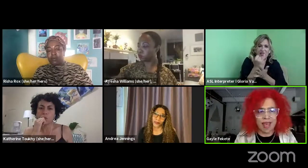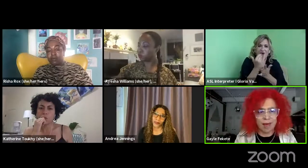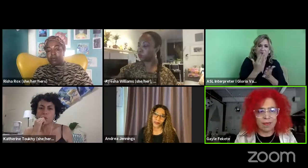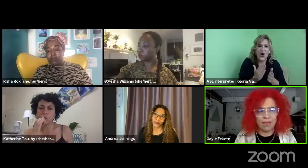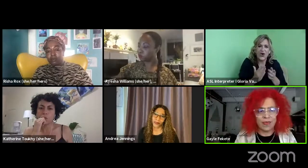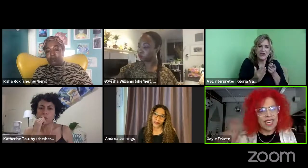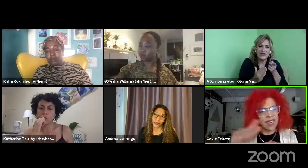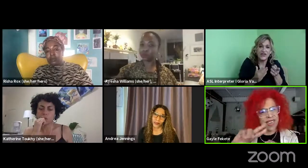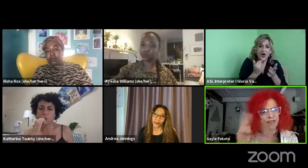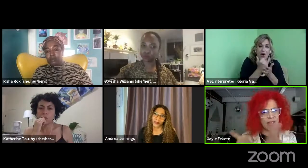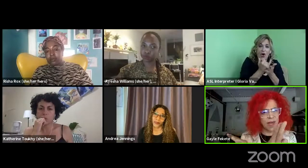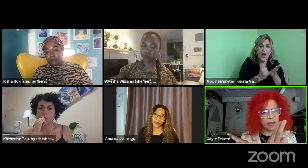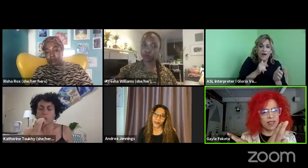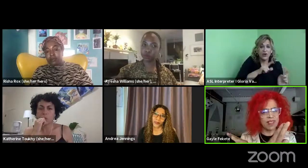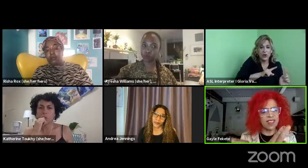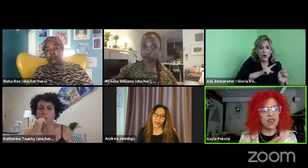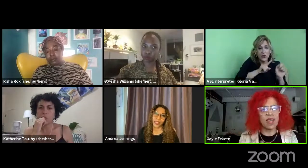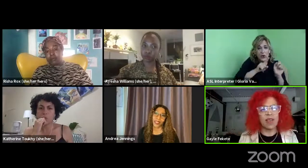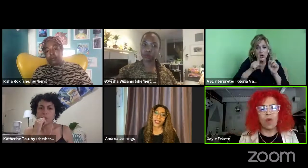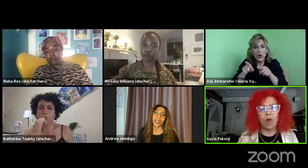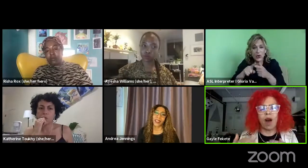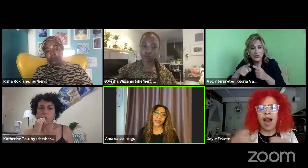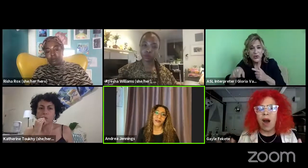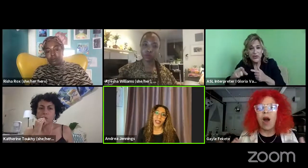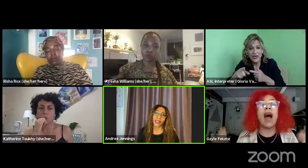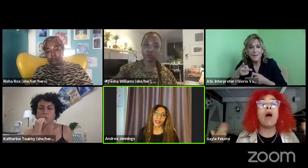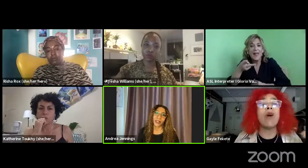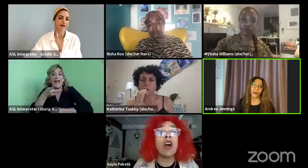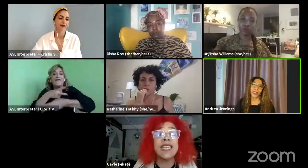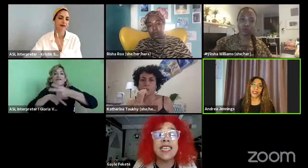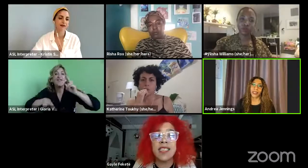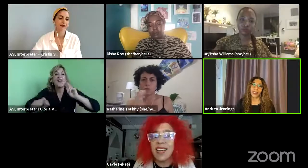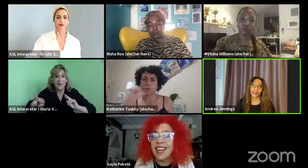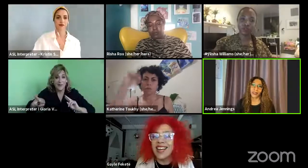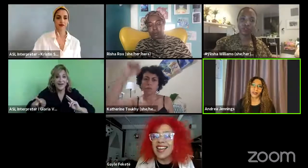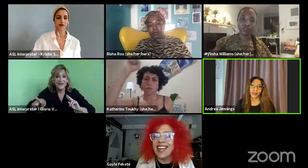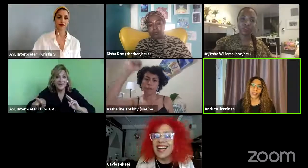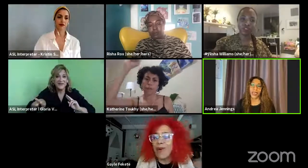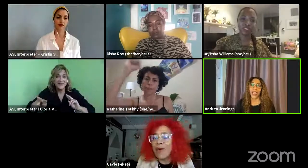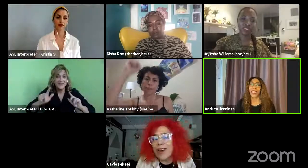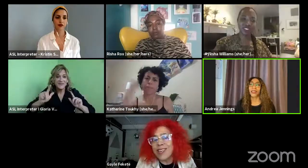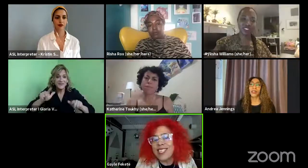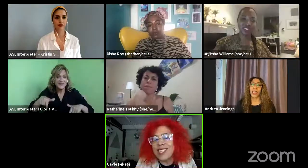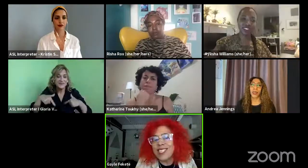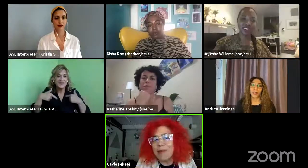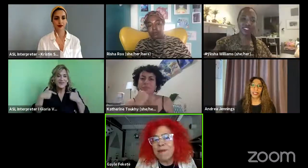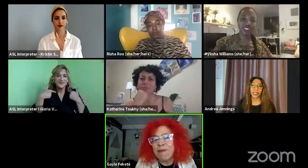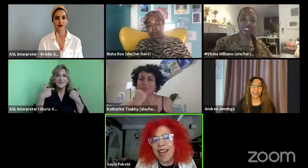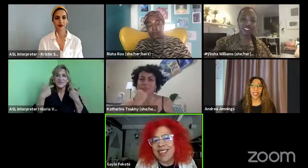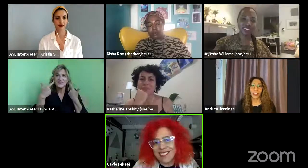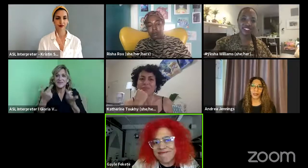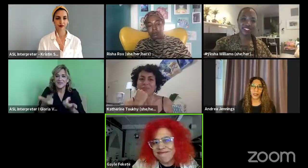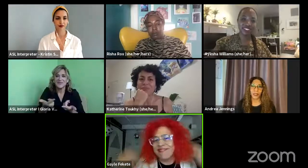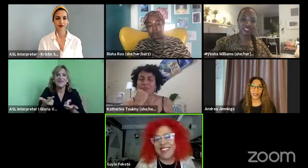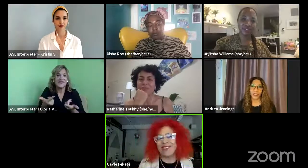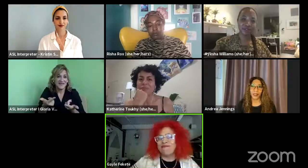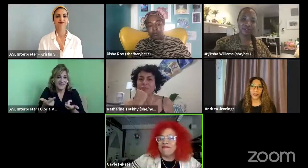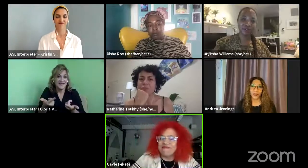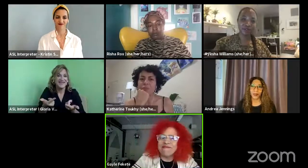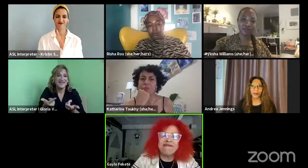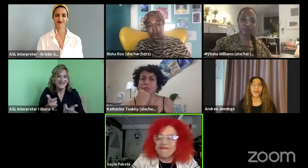to them, kind of like a flip, you know, like. And I love that, Gayle, because, how yeah, are and I love that because that?